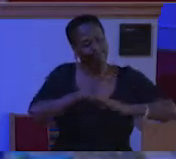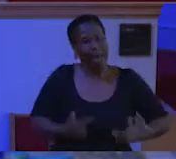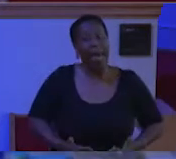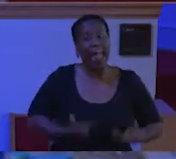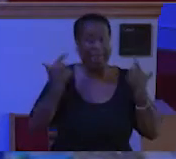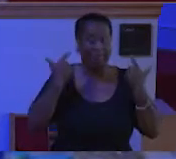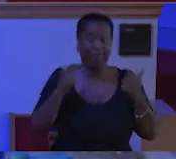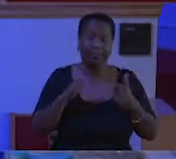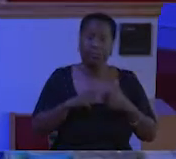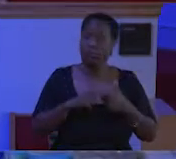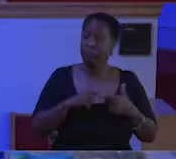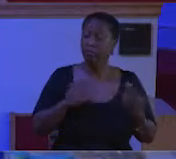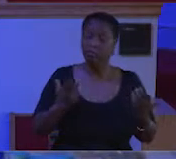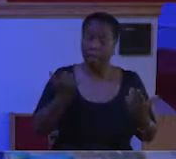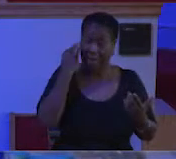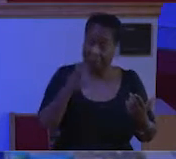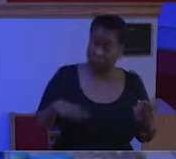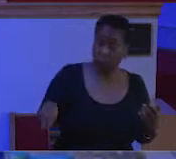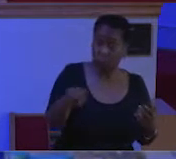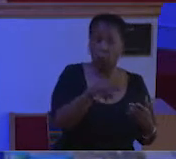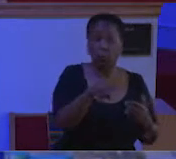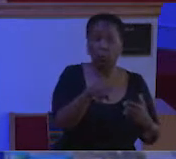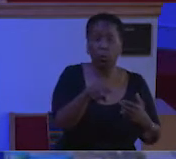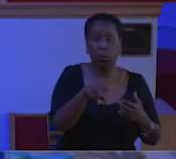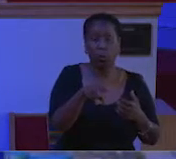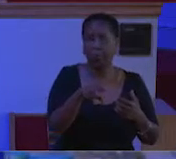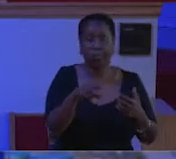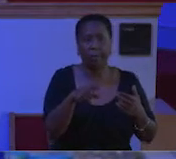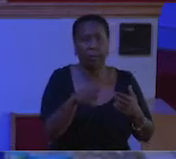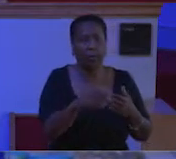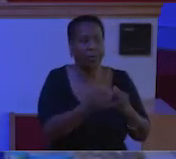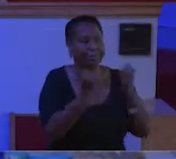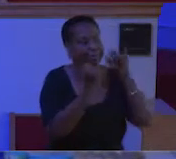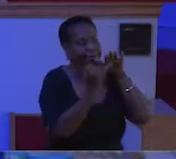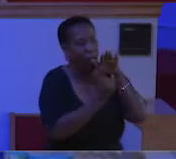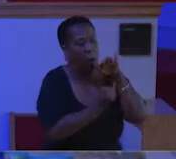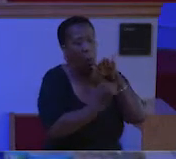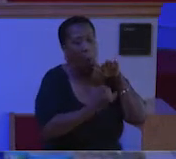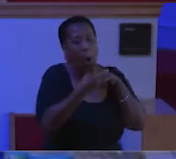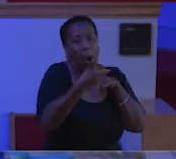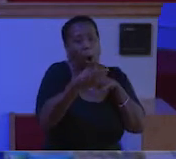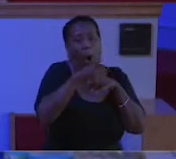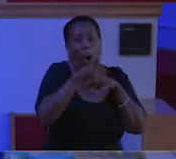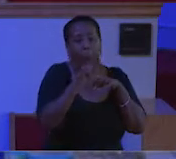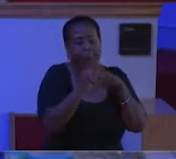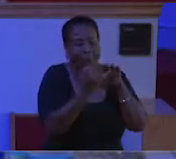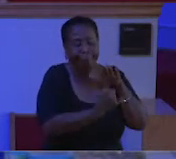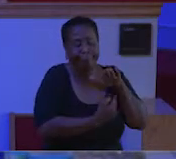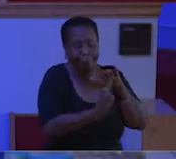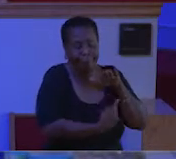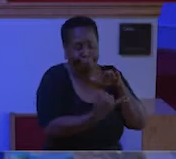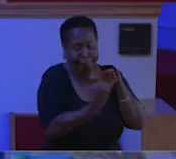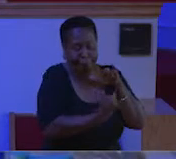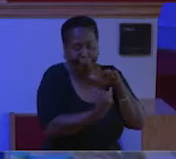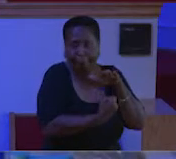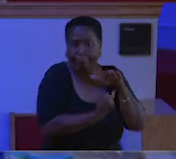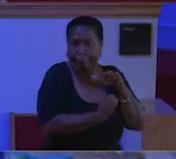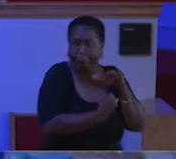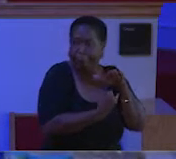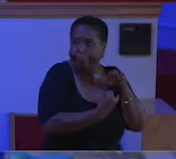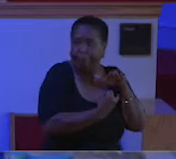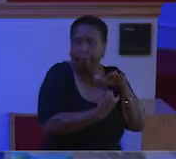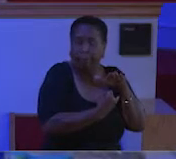Unless one is a hermit and a recluse, and you are engaged